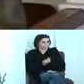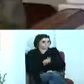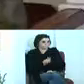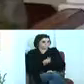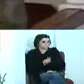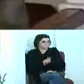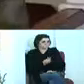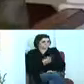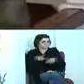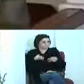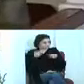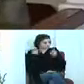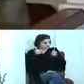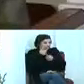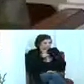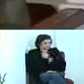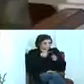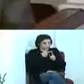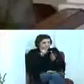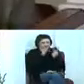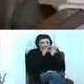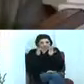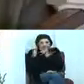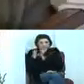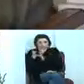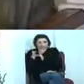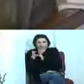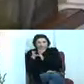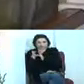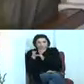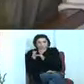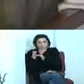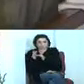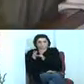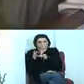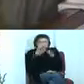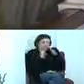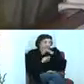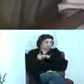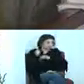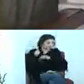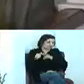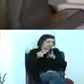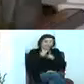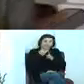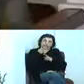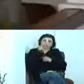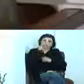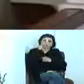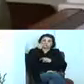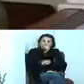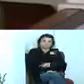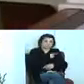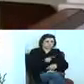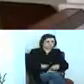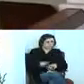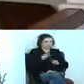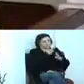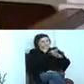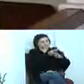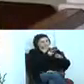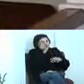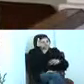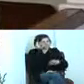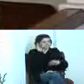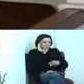Give yourself to Jesus and humble yourself unto the Lord. Resist the devil and he will flee from